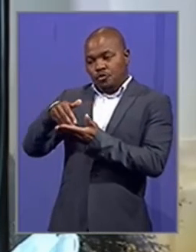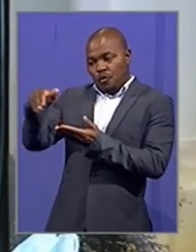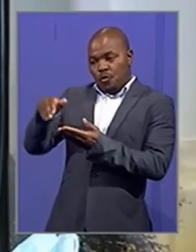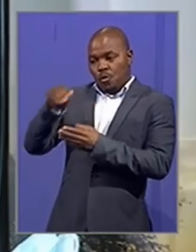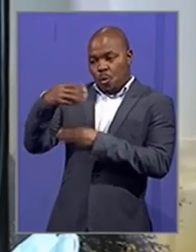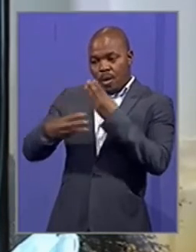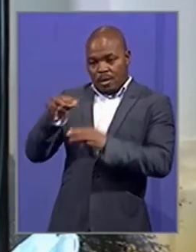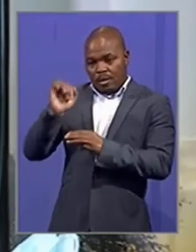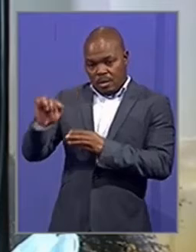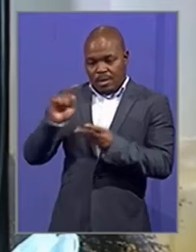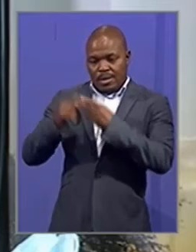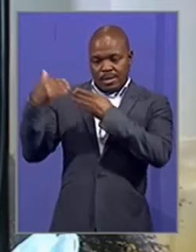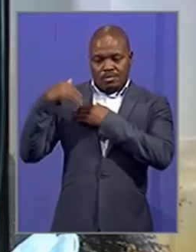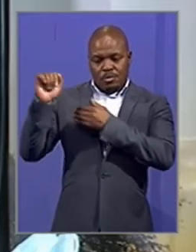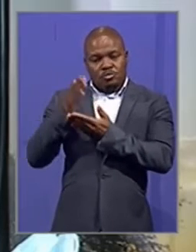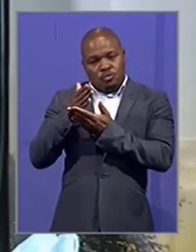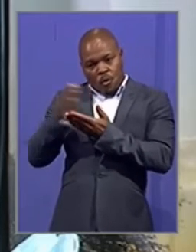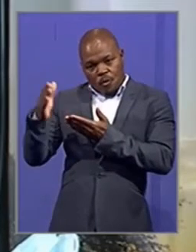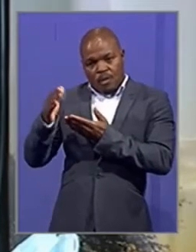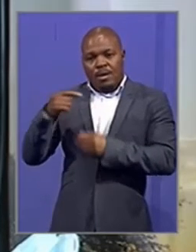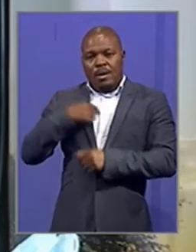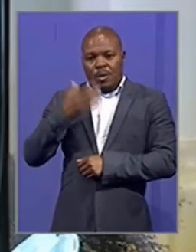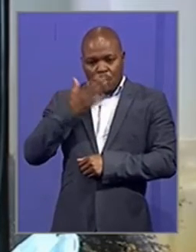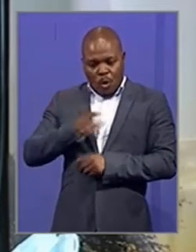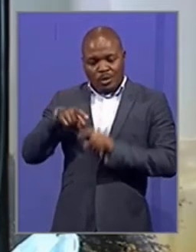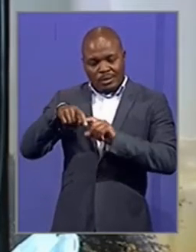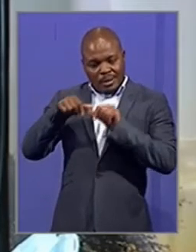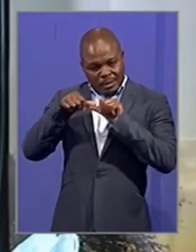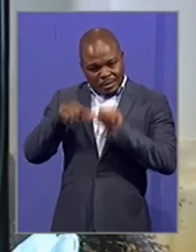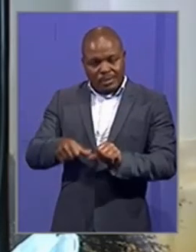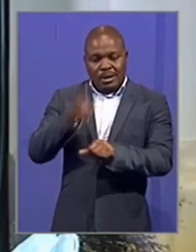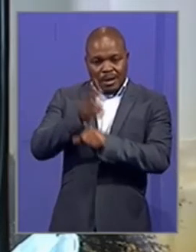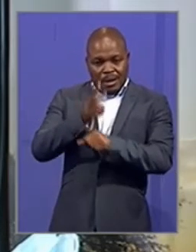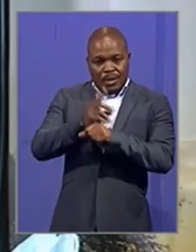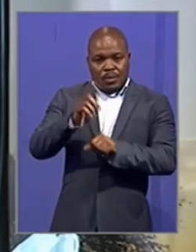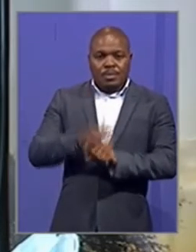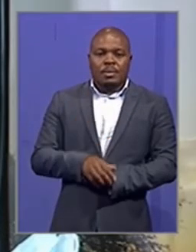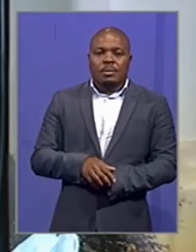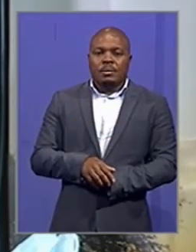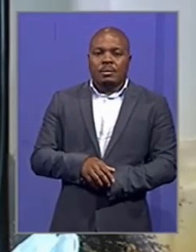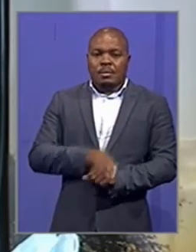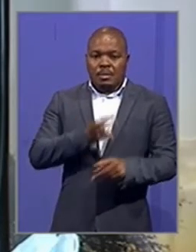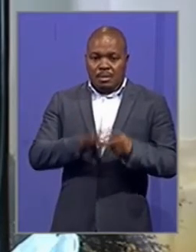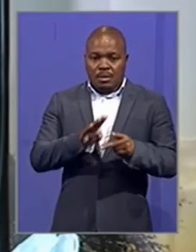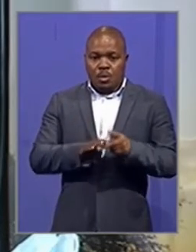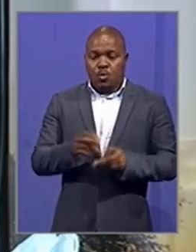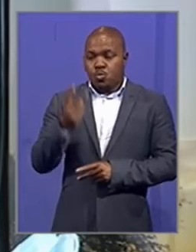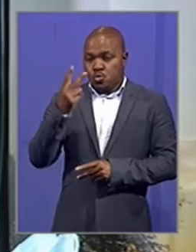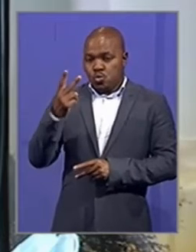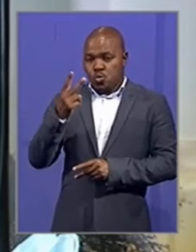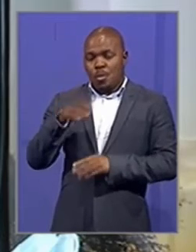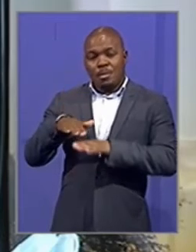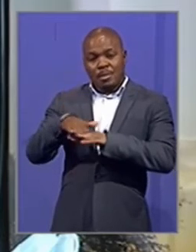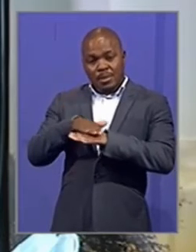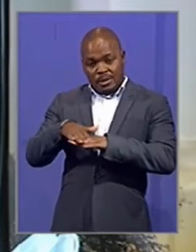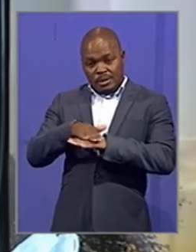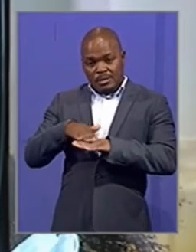and responsibilities, I wish to emphasize and accordingly observe the two basic pillars of